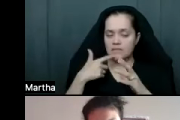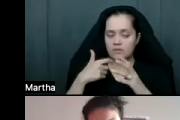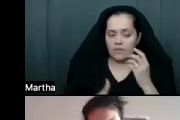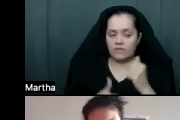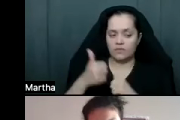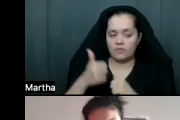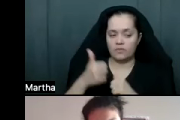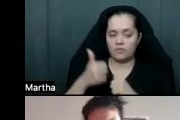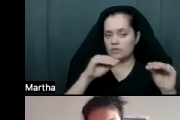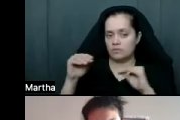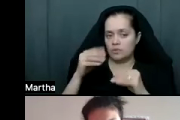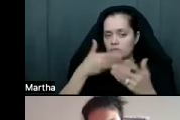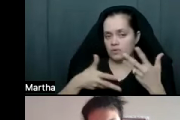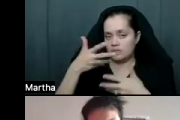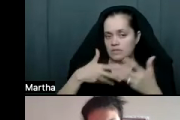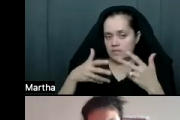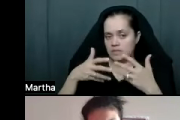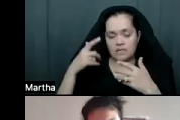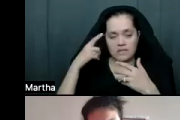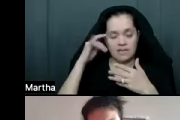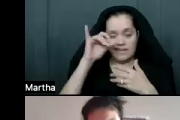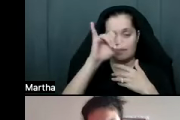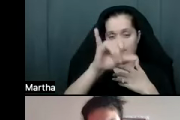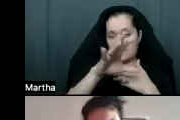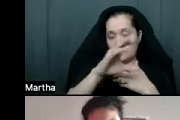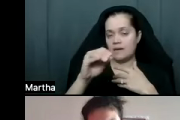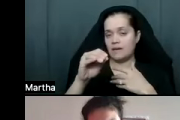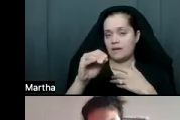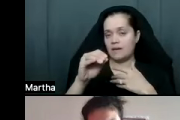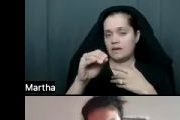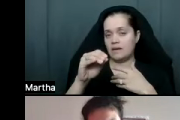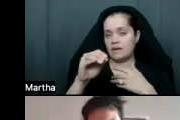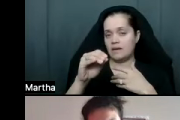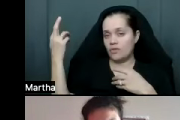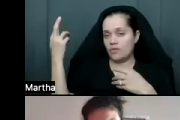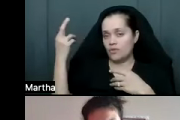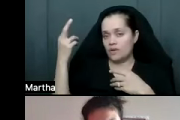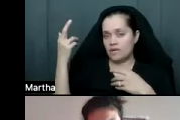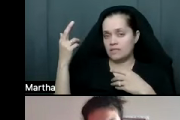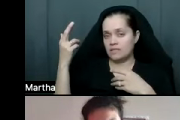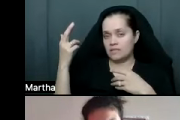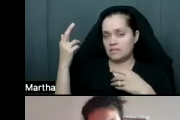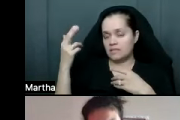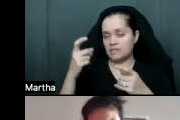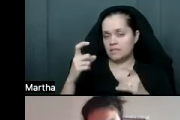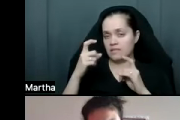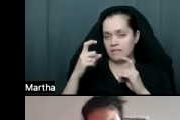mobile society. I think that and other factors give us a